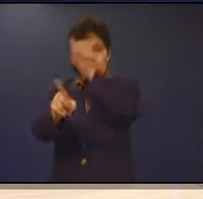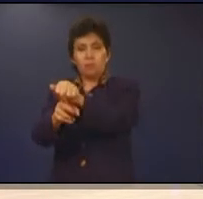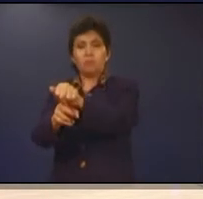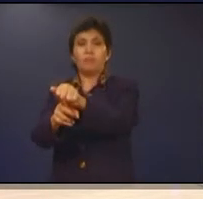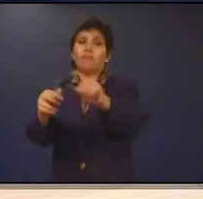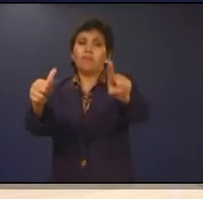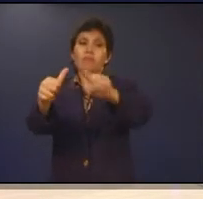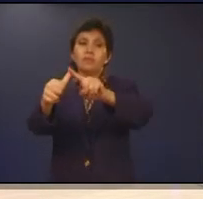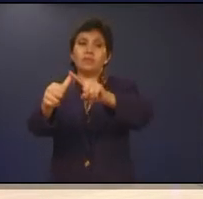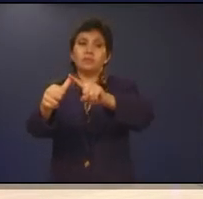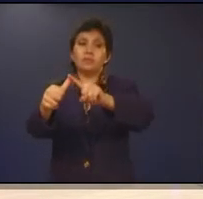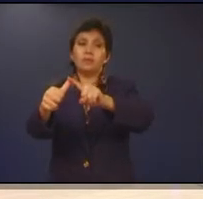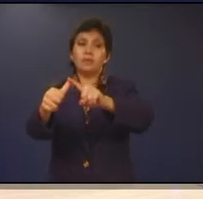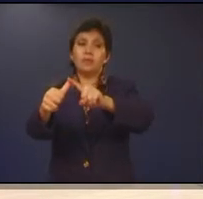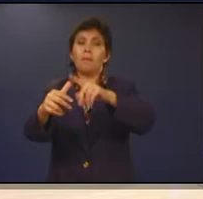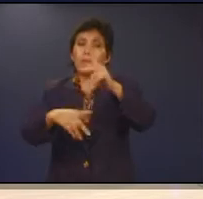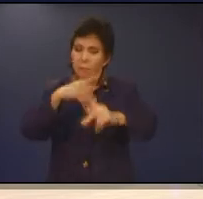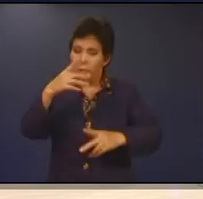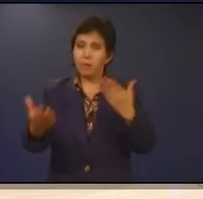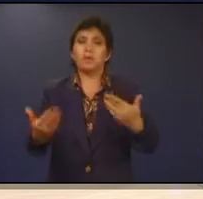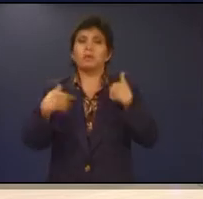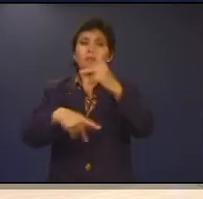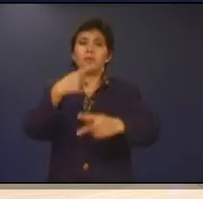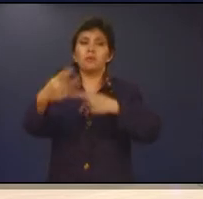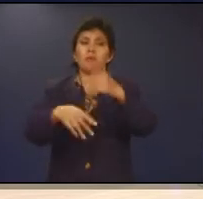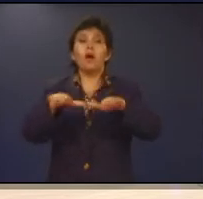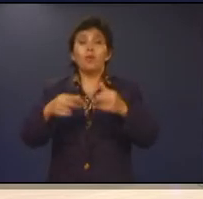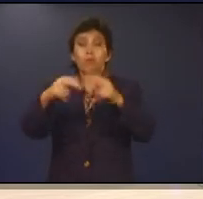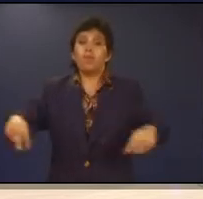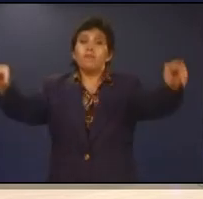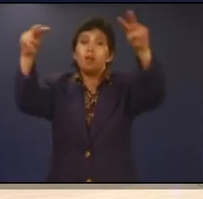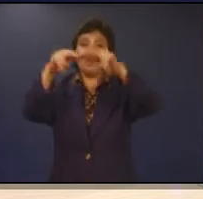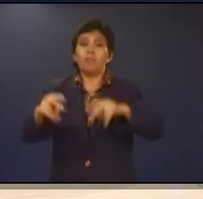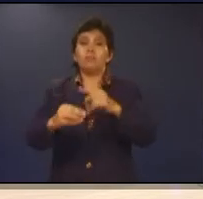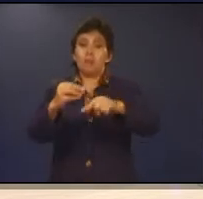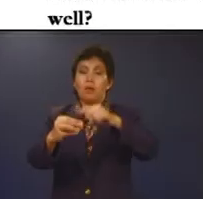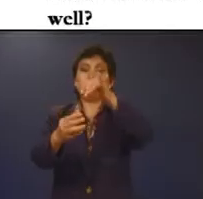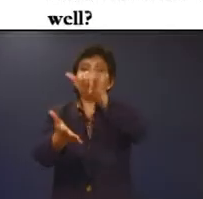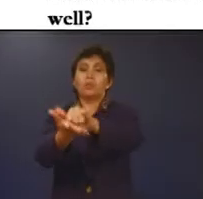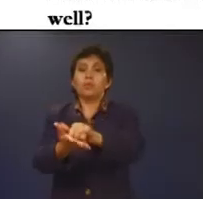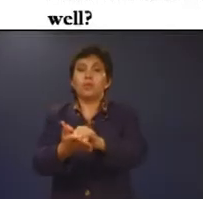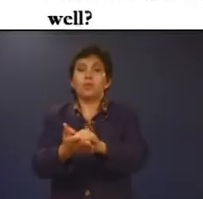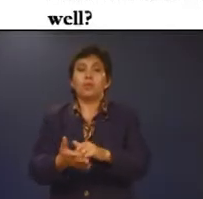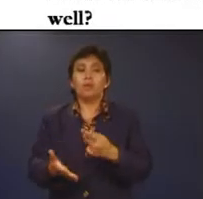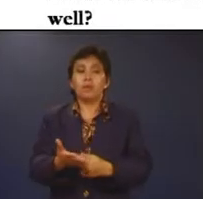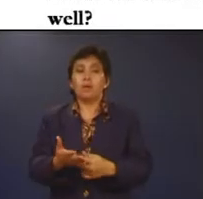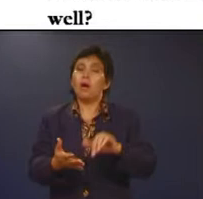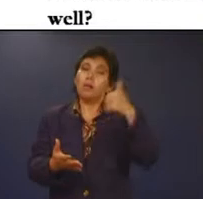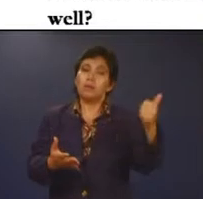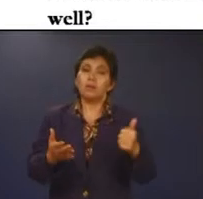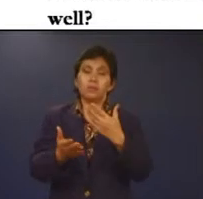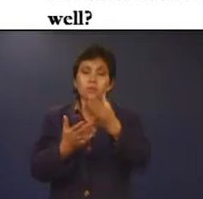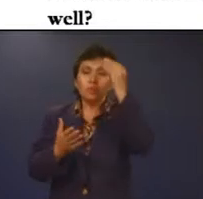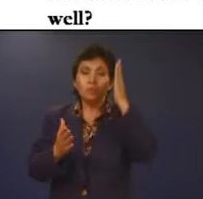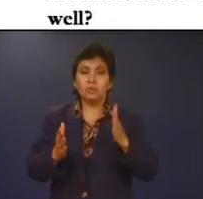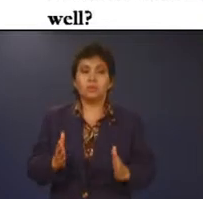on that person. First, there is a mind process going on to how you evaluate something. So the first one is a consensus. There's